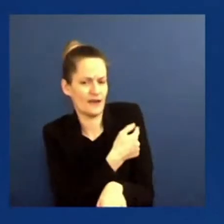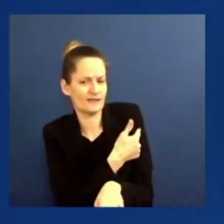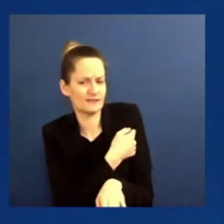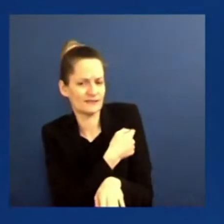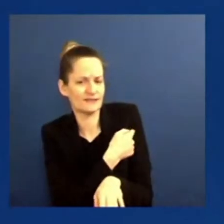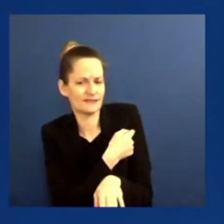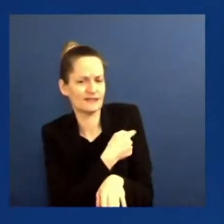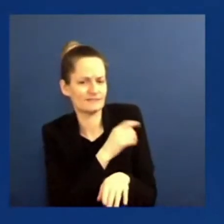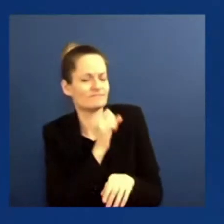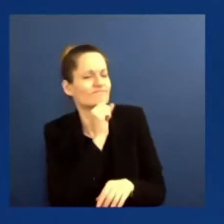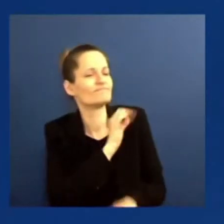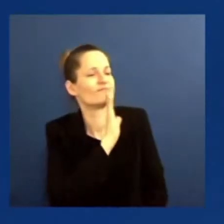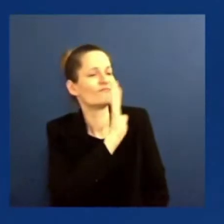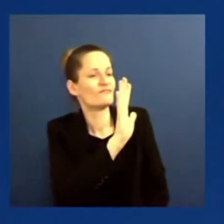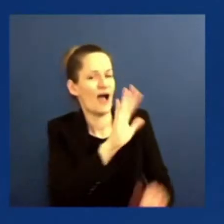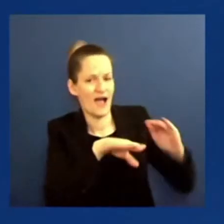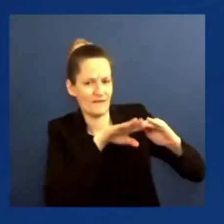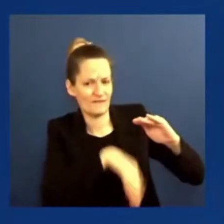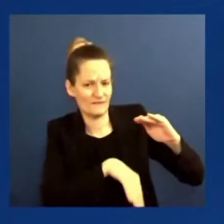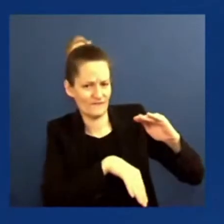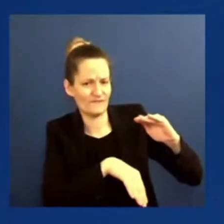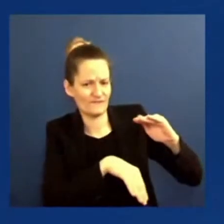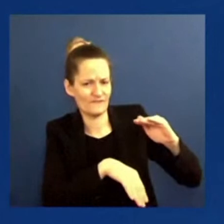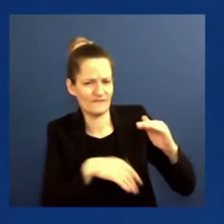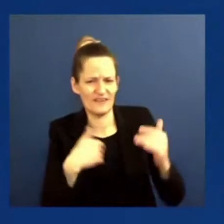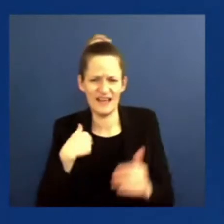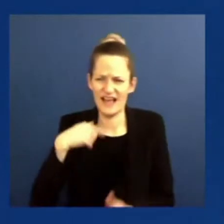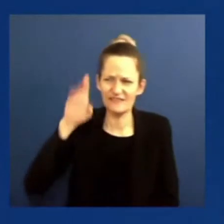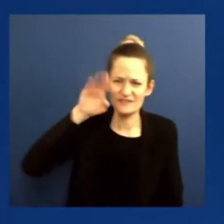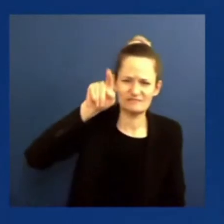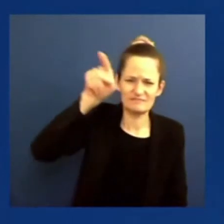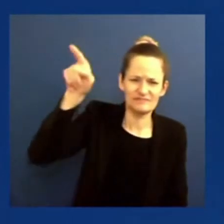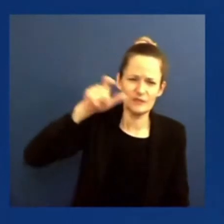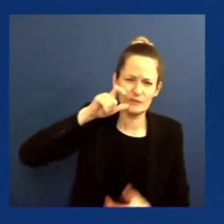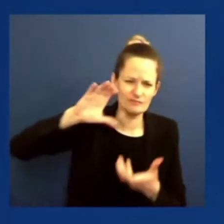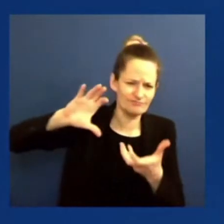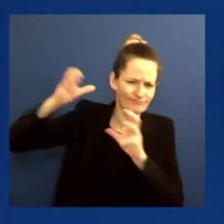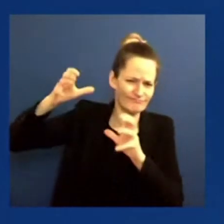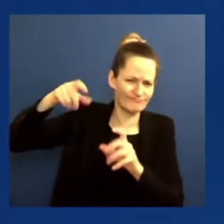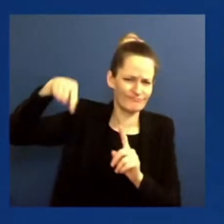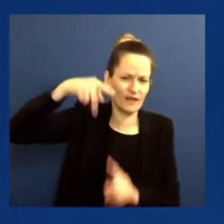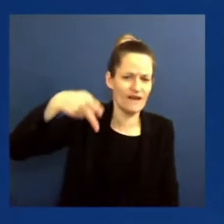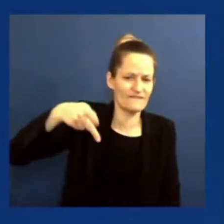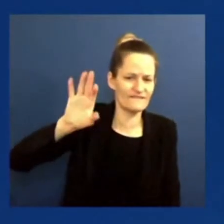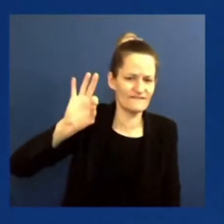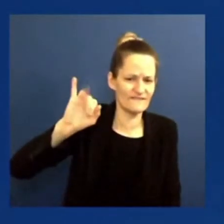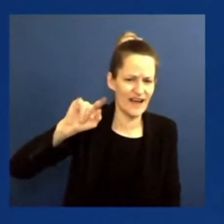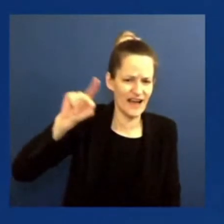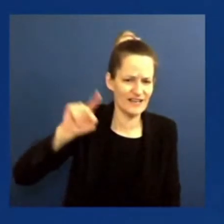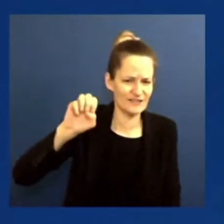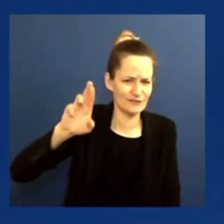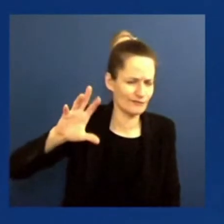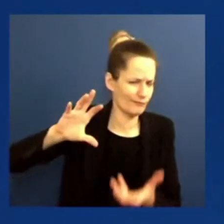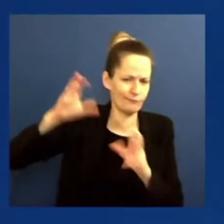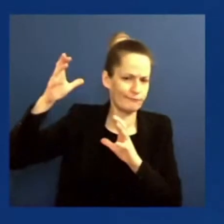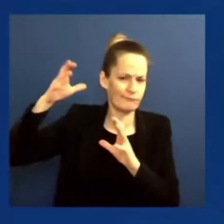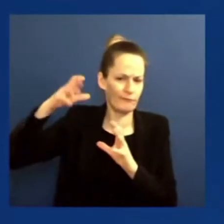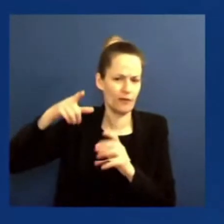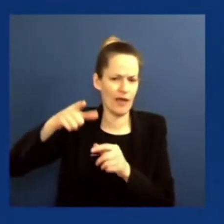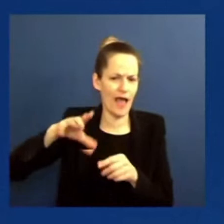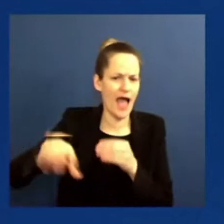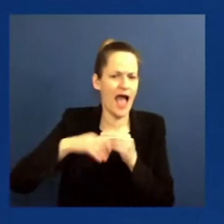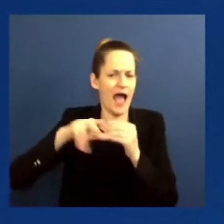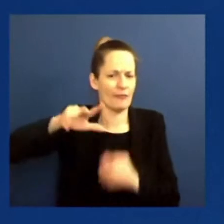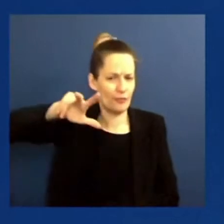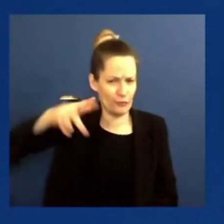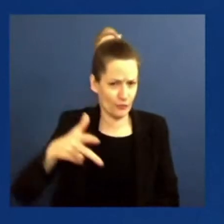and the setback that they had adding the third dose. And so now we're expecting data, at least we heard at a recent ACIP meeting, maybe end of